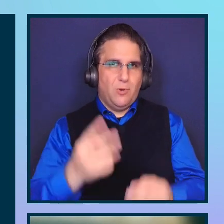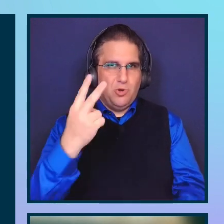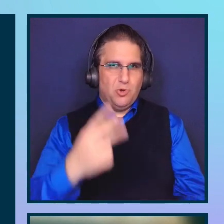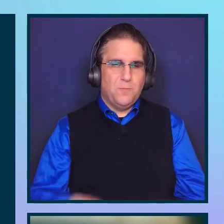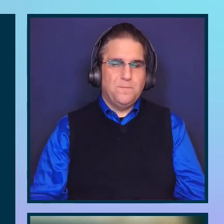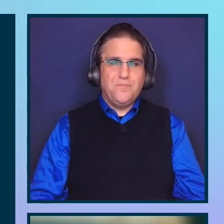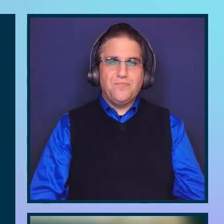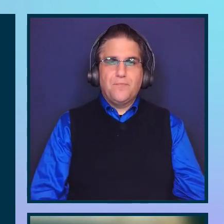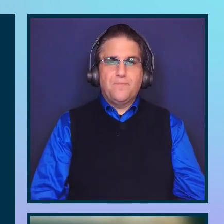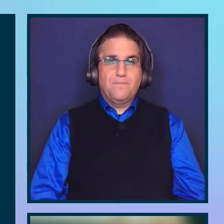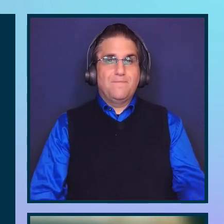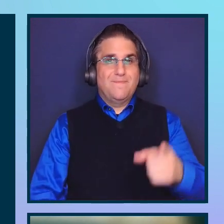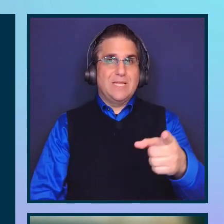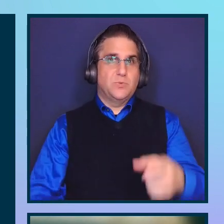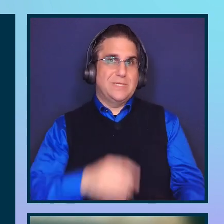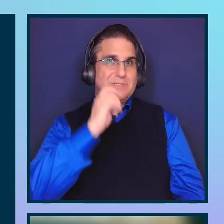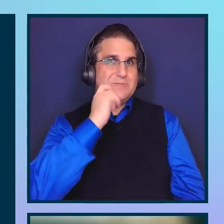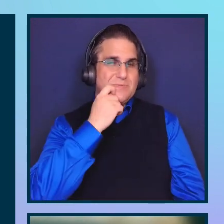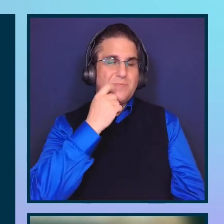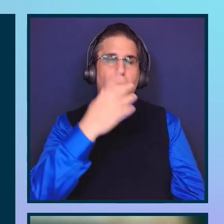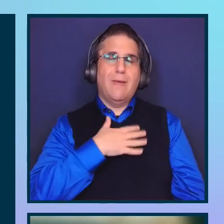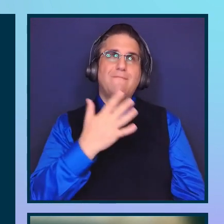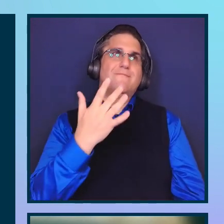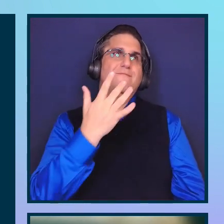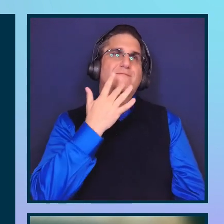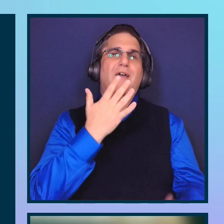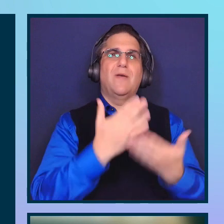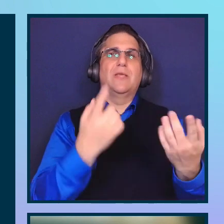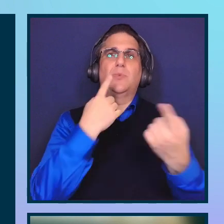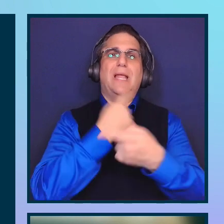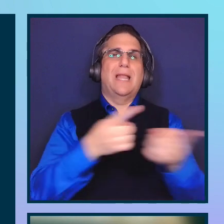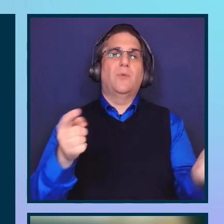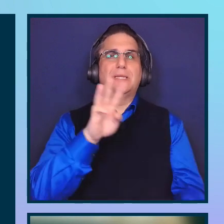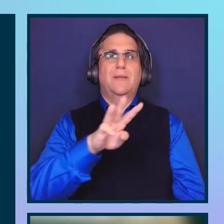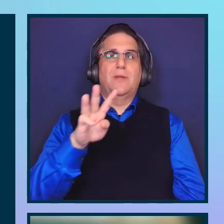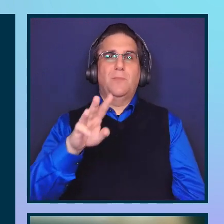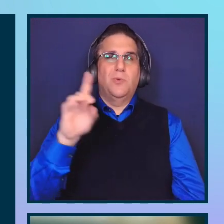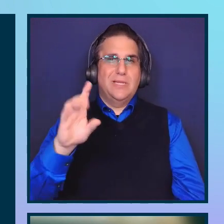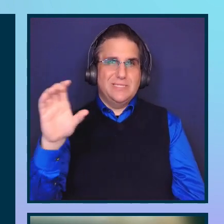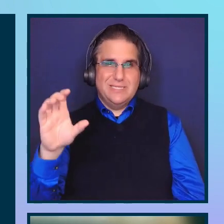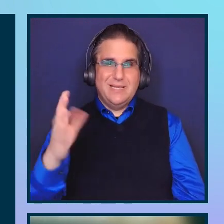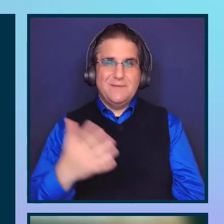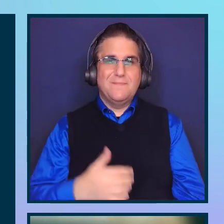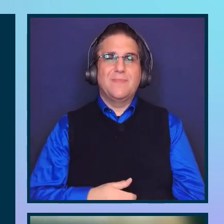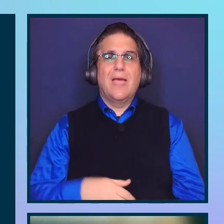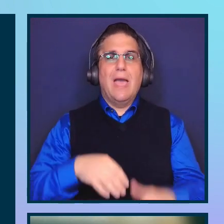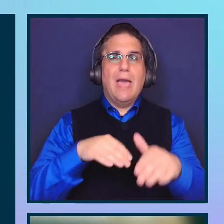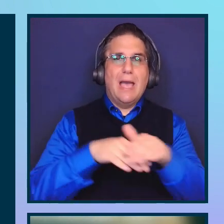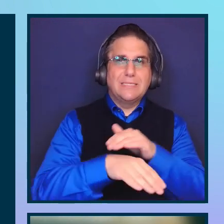cool. This is one of my favorite things that was announced recently at WWDC, and it is the Accessibility